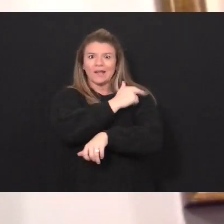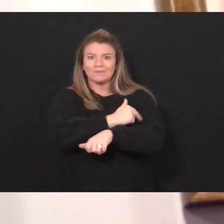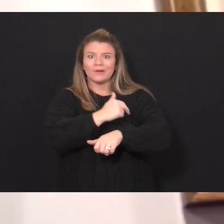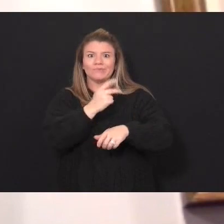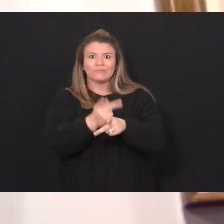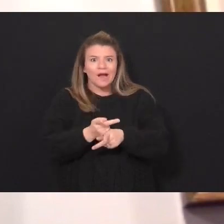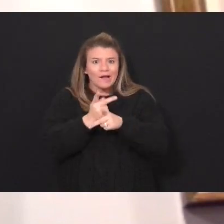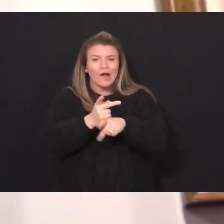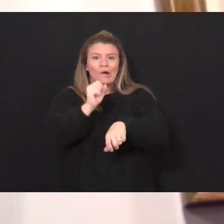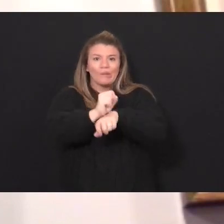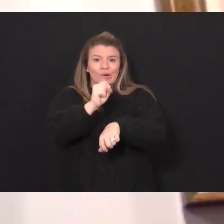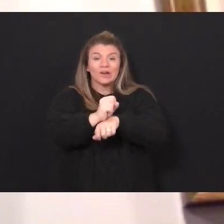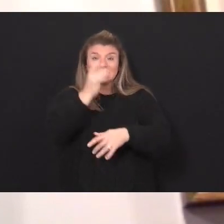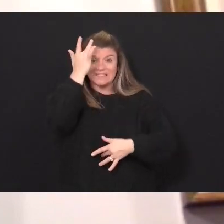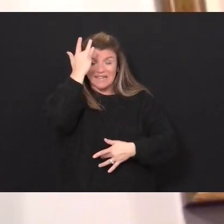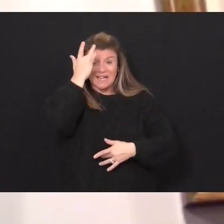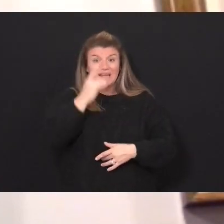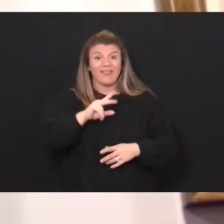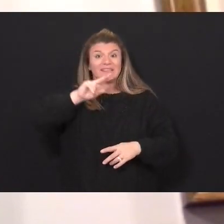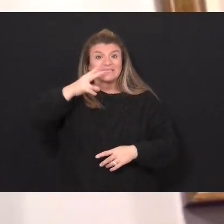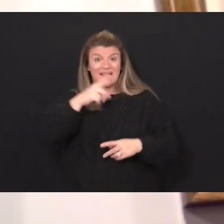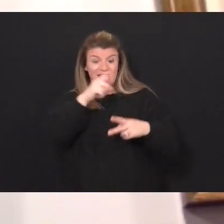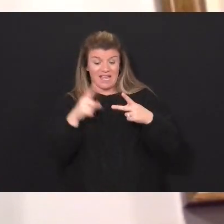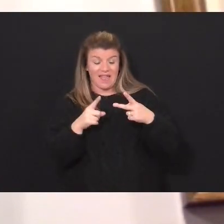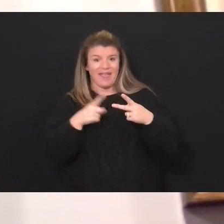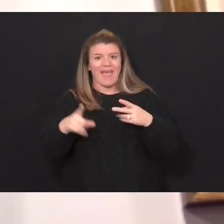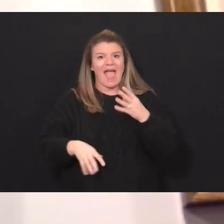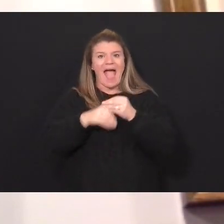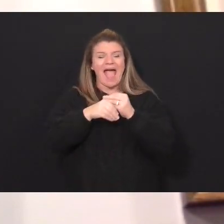wave is they use surgical masks, gloves,